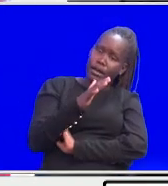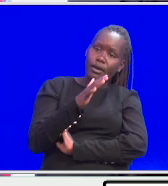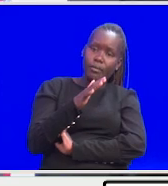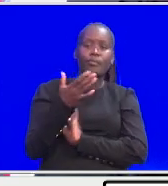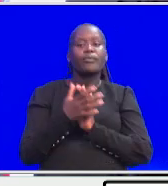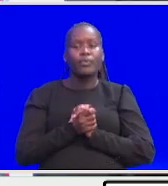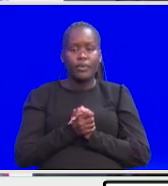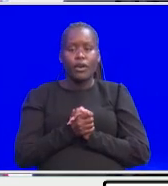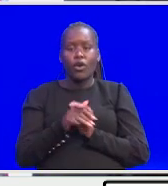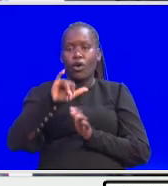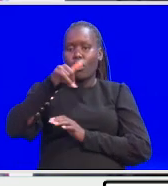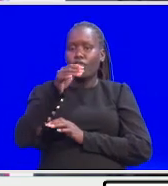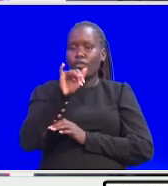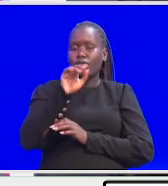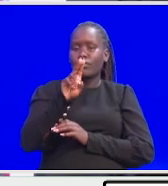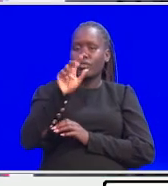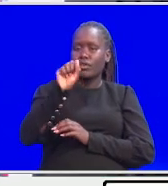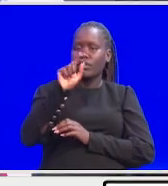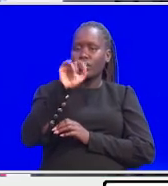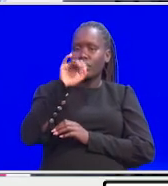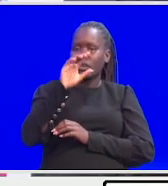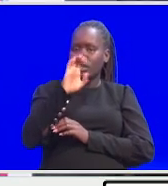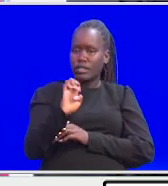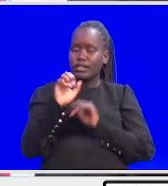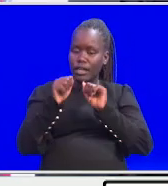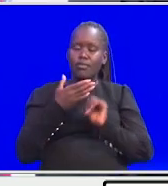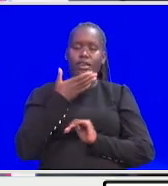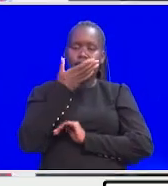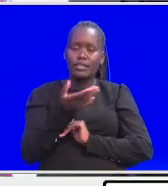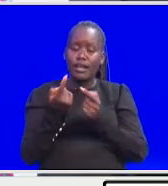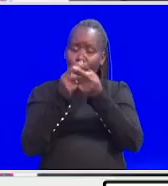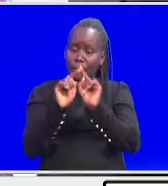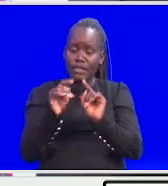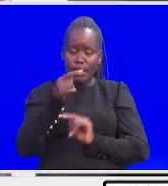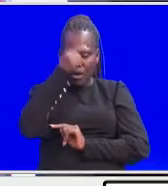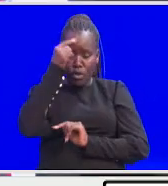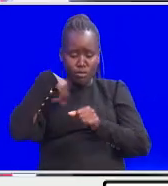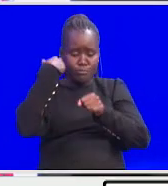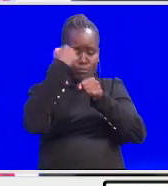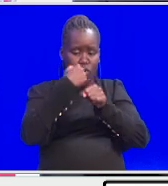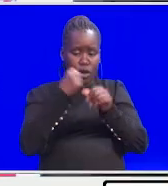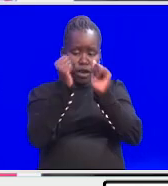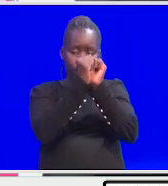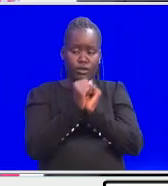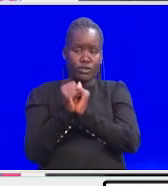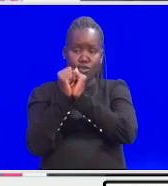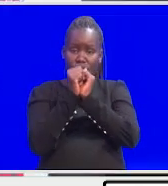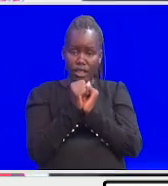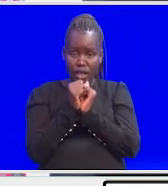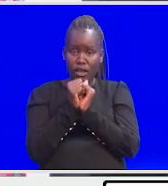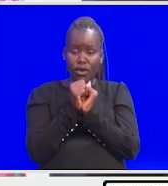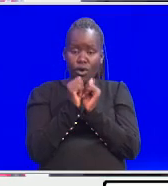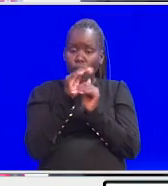to Justice Mugambi were unresponded to. But because we work together under NCAJ, we all